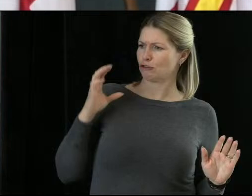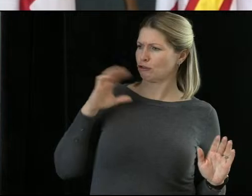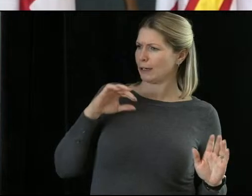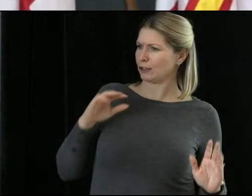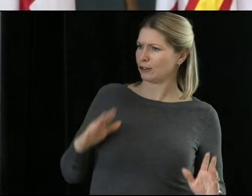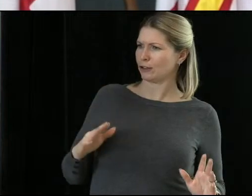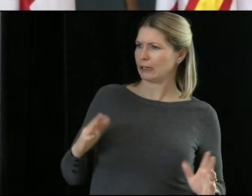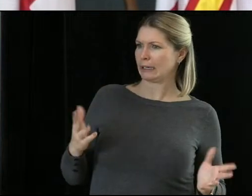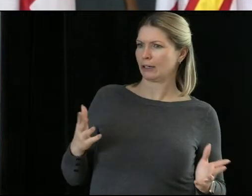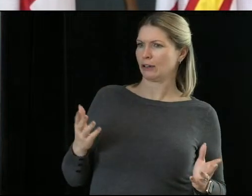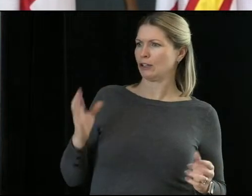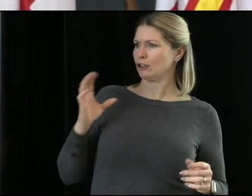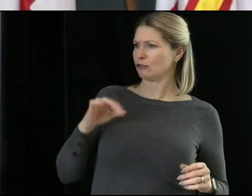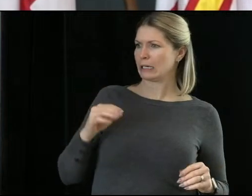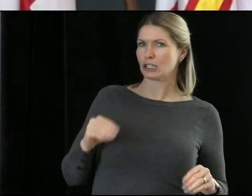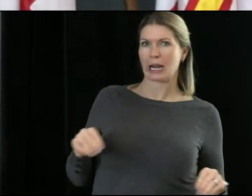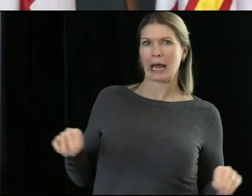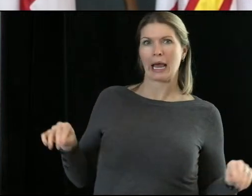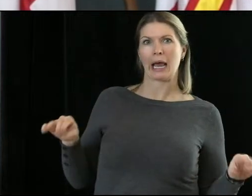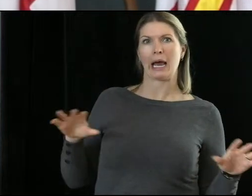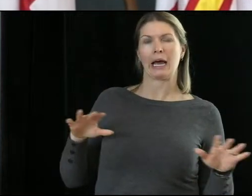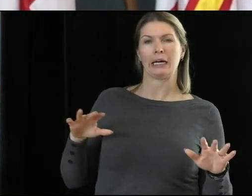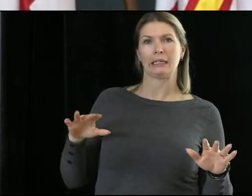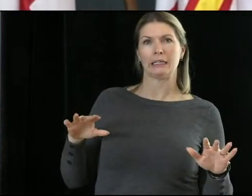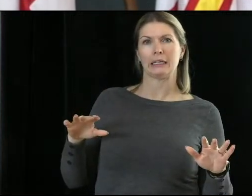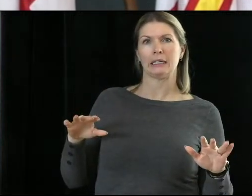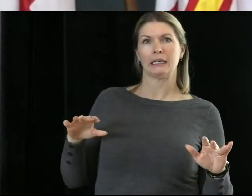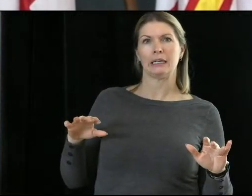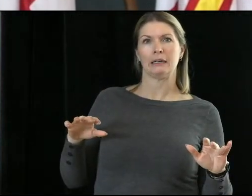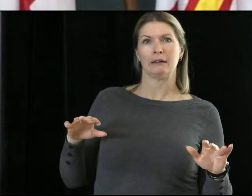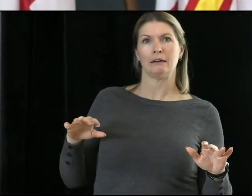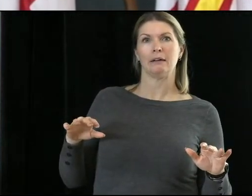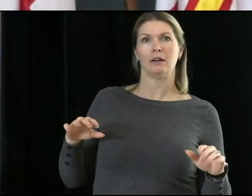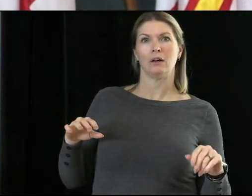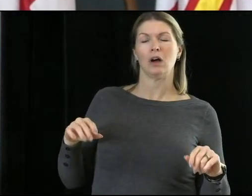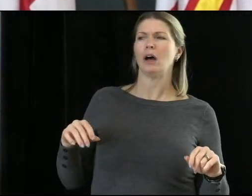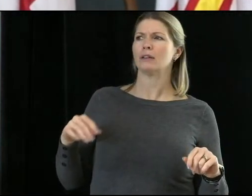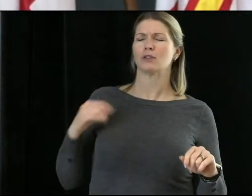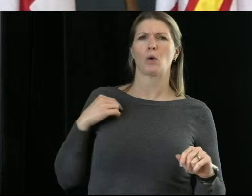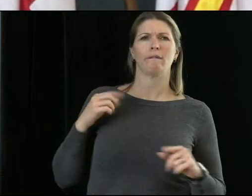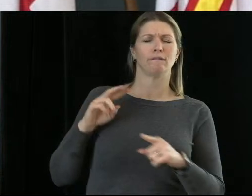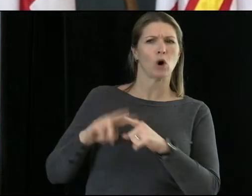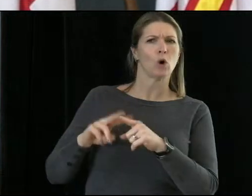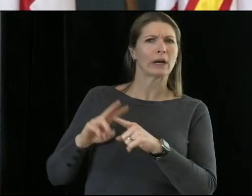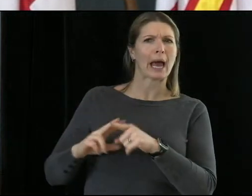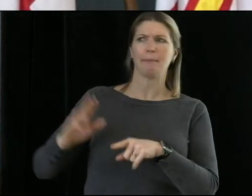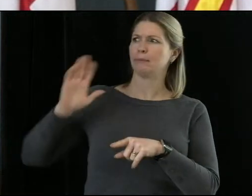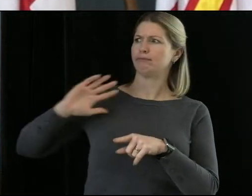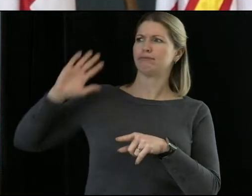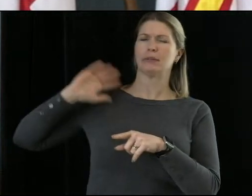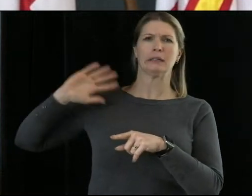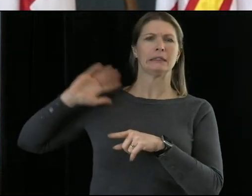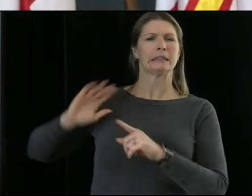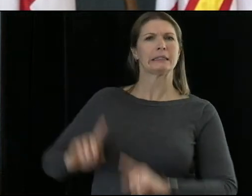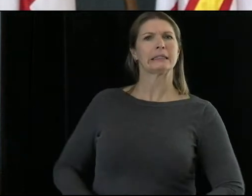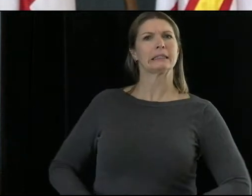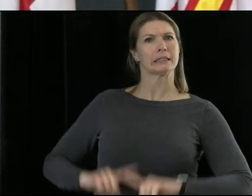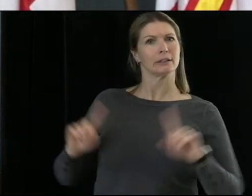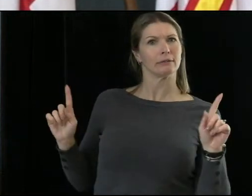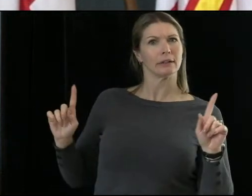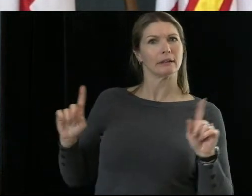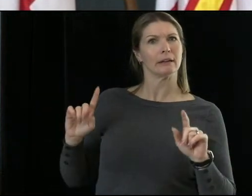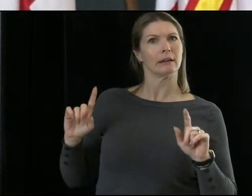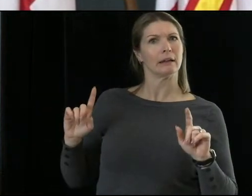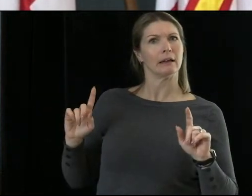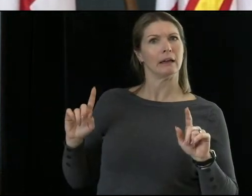land. Back then, there existed no vocabulary for people like me. The era was vastly different, and acceptance